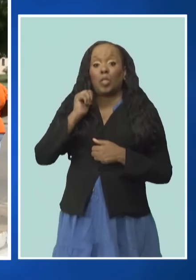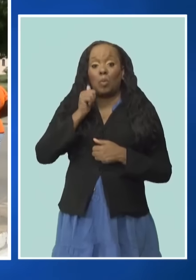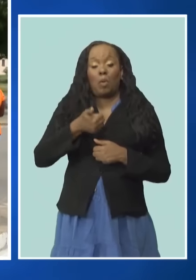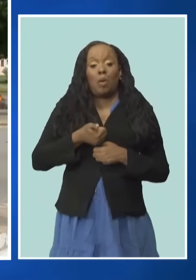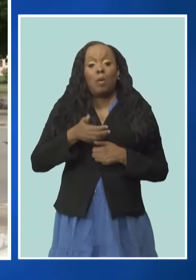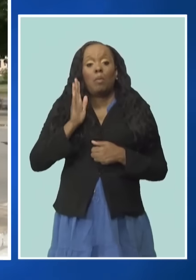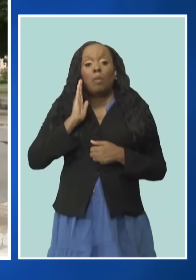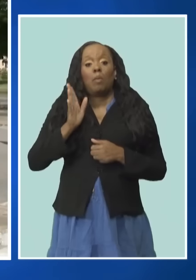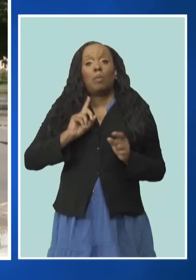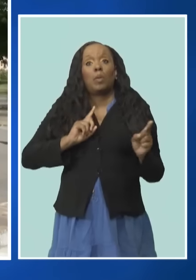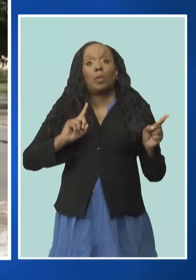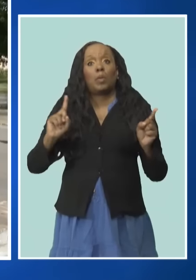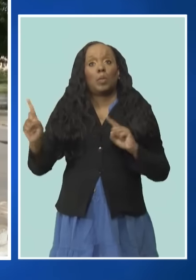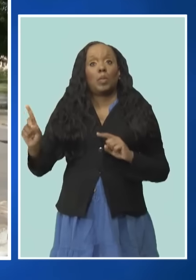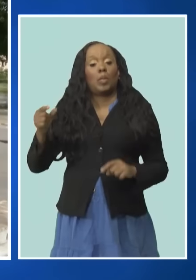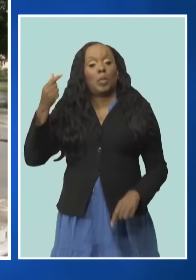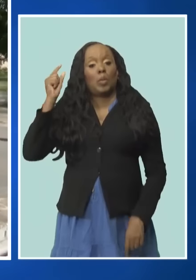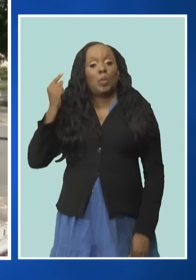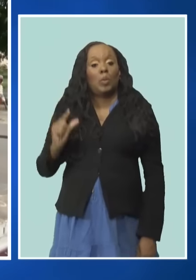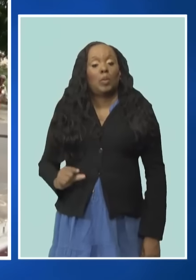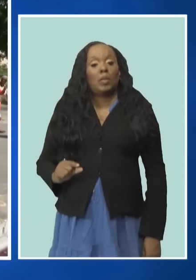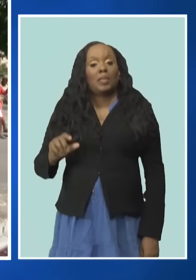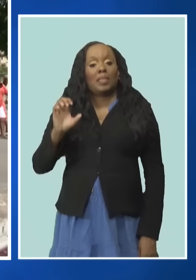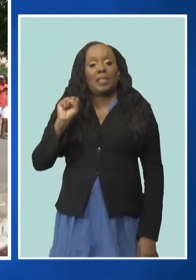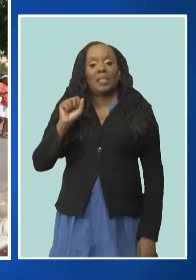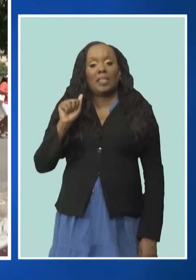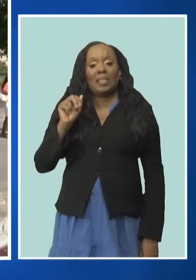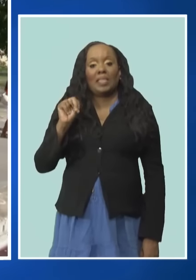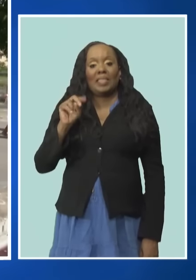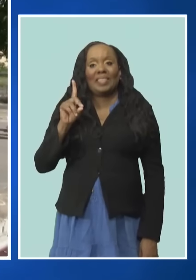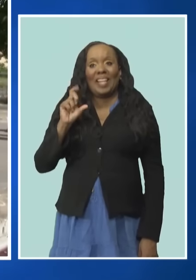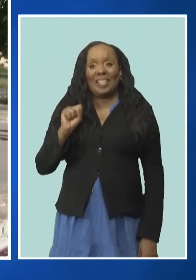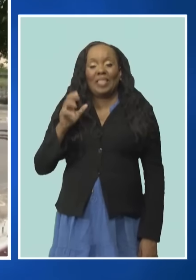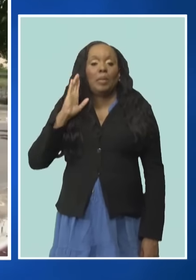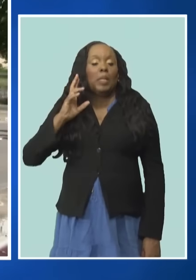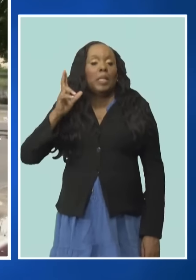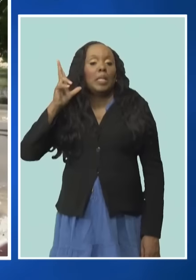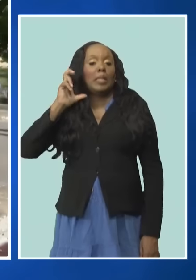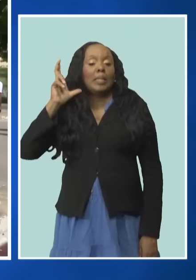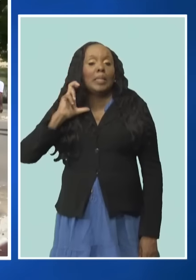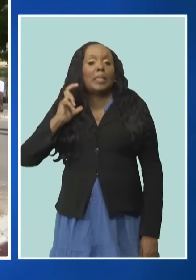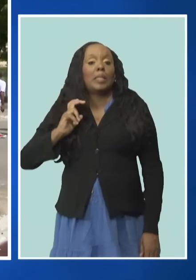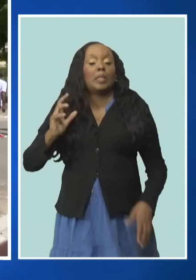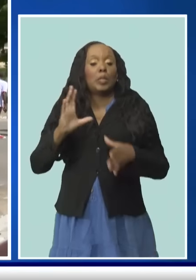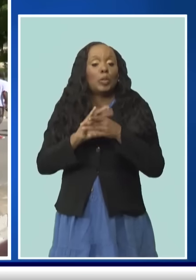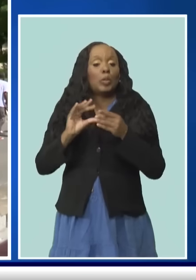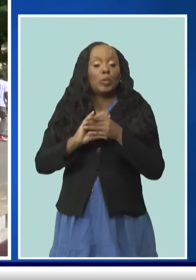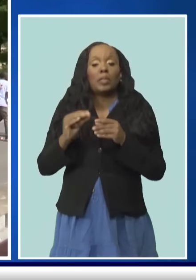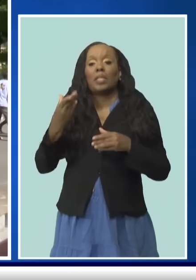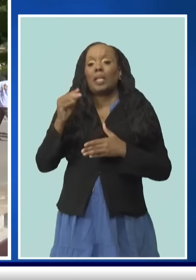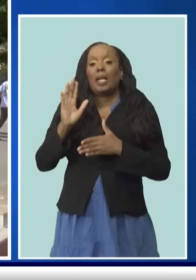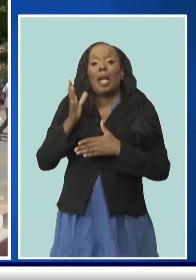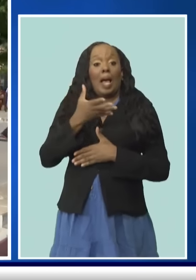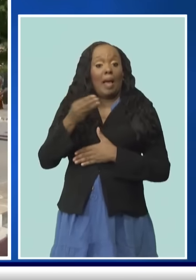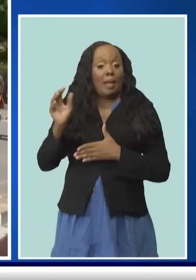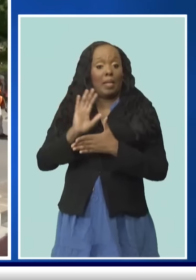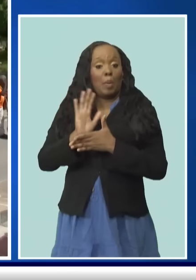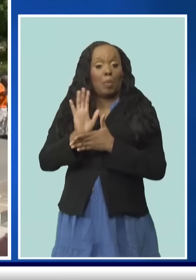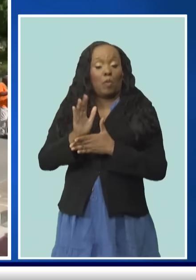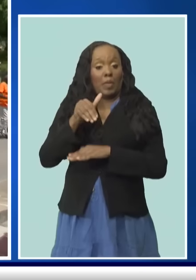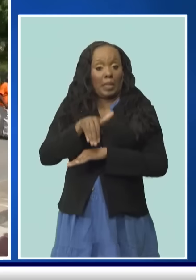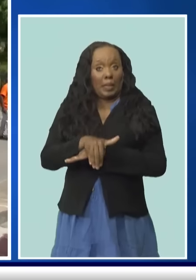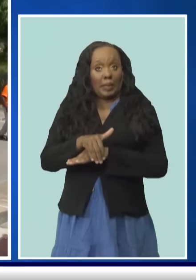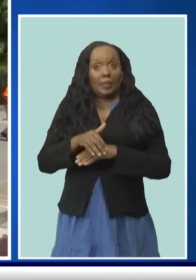to Golden Sands, where we have the standpipe stories and the movie night. On the following